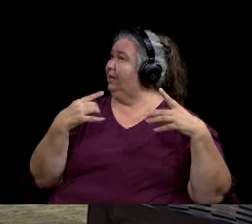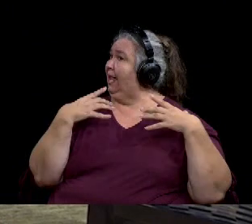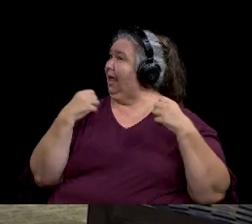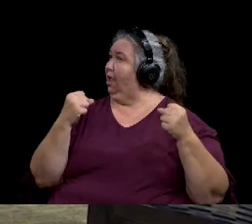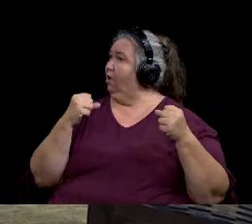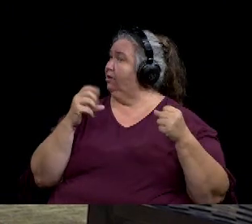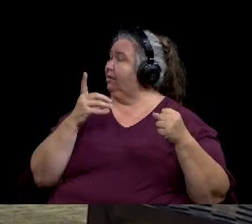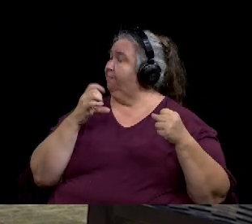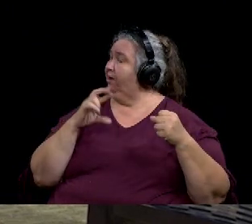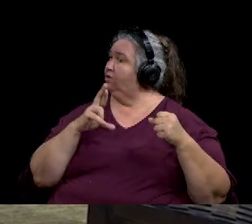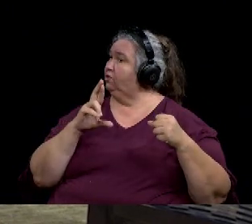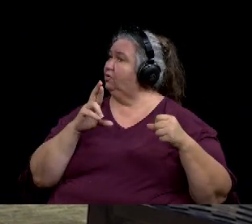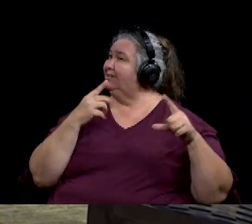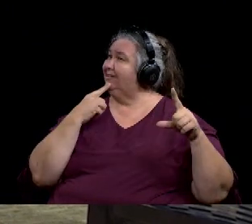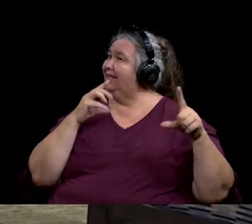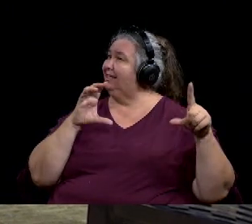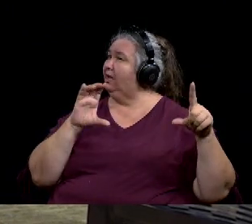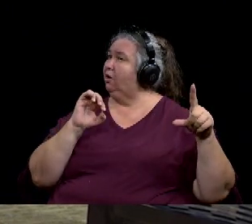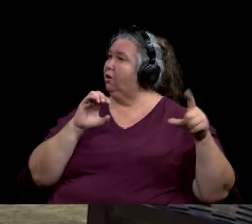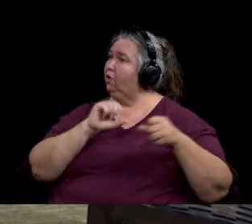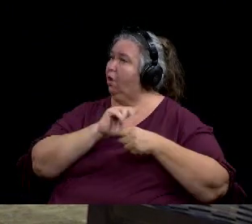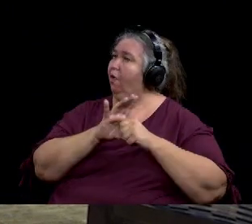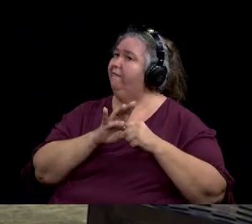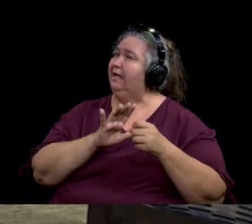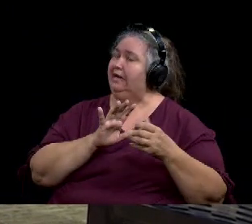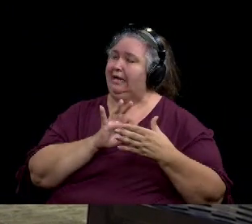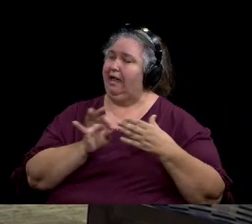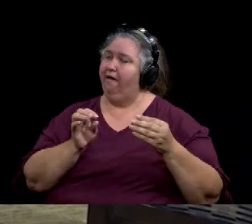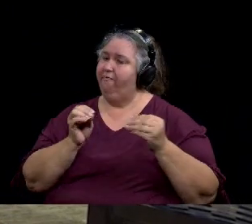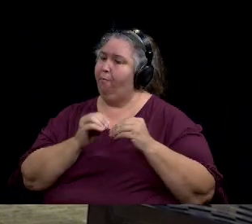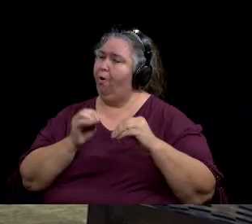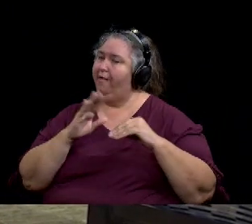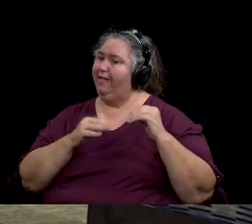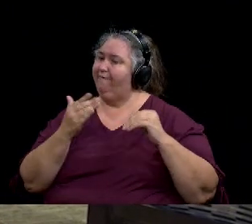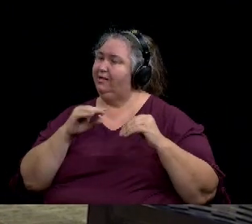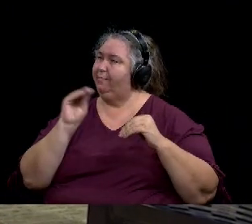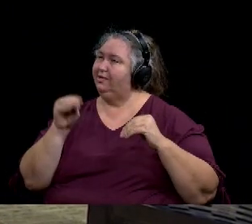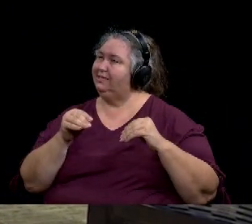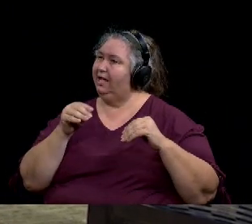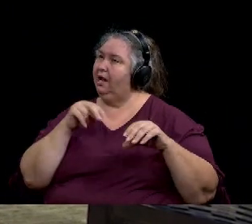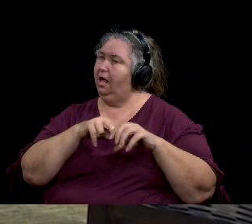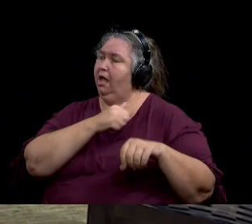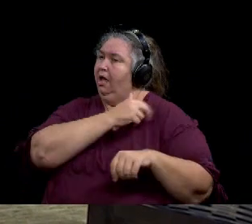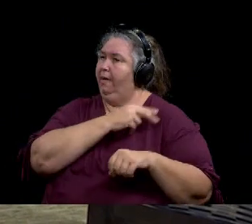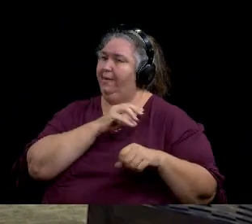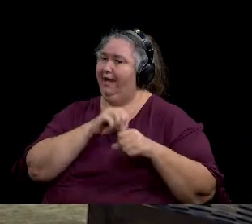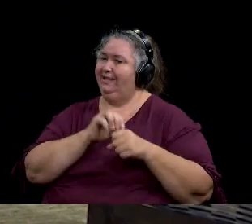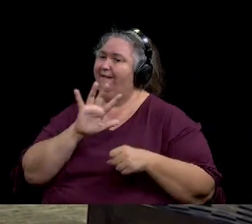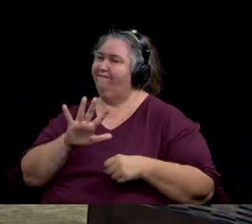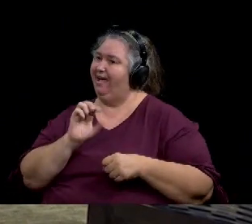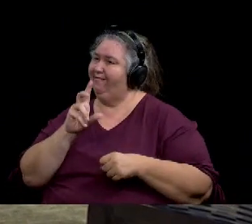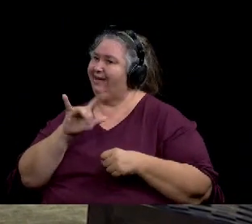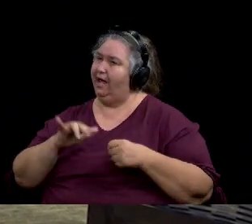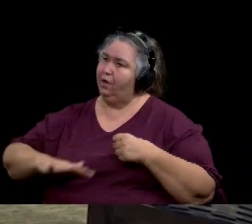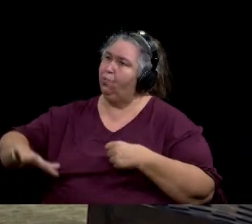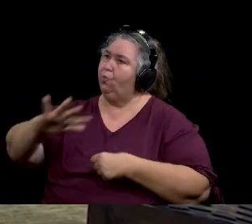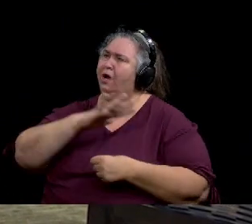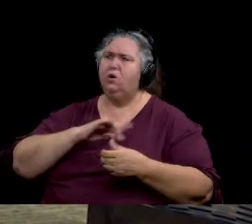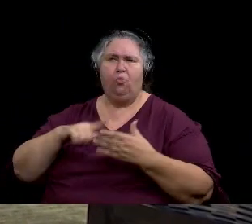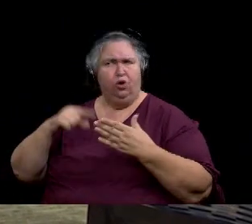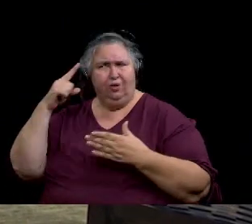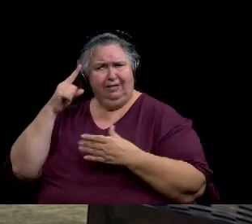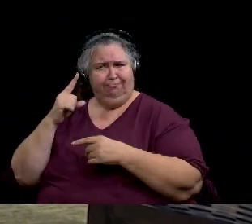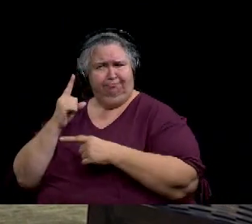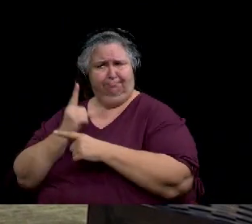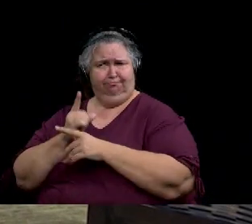that COVID-19 patients account for more than 15% of hospitalizations in the 5-county region. What do you believe the correct number